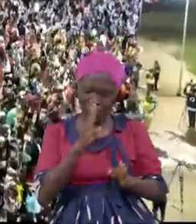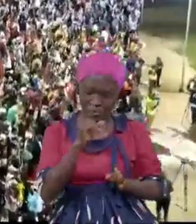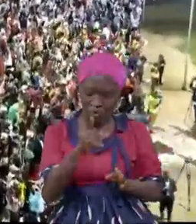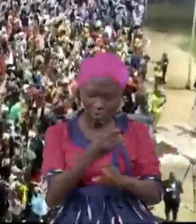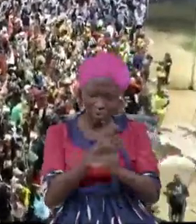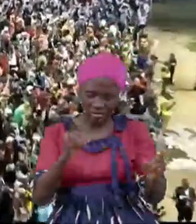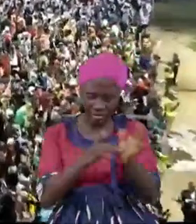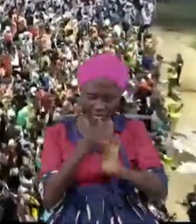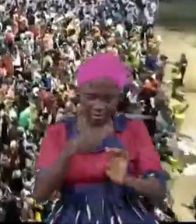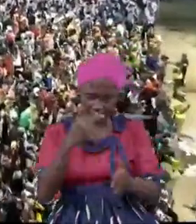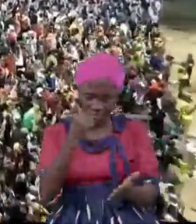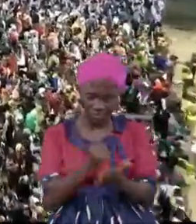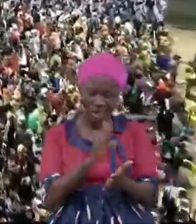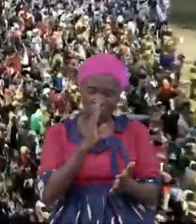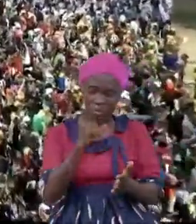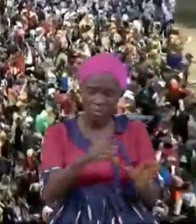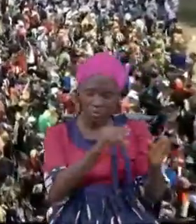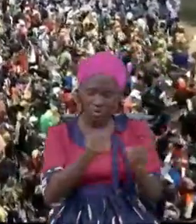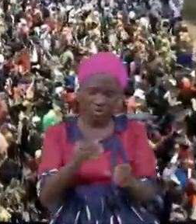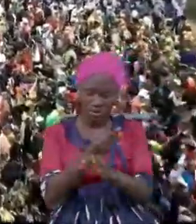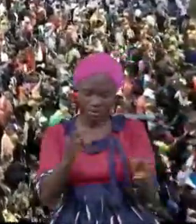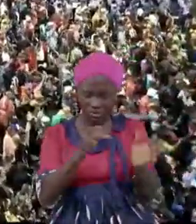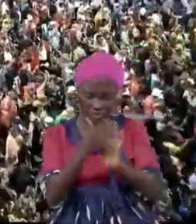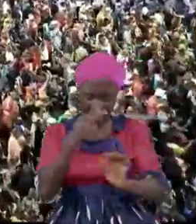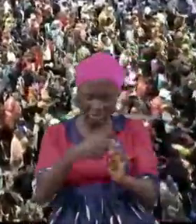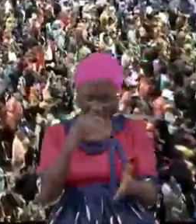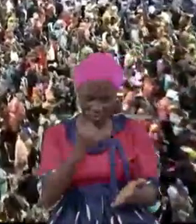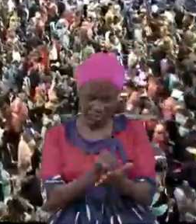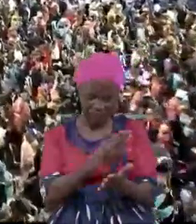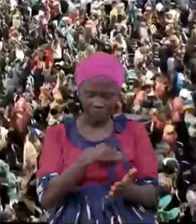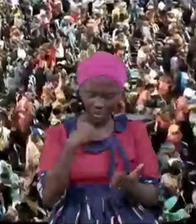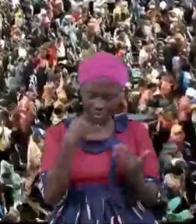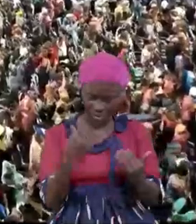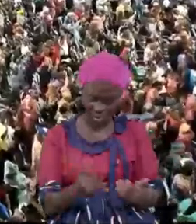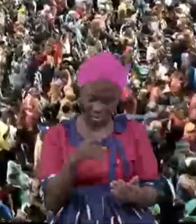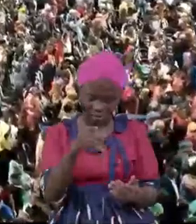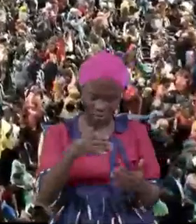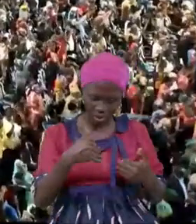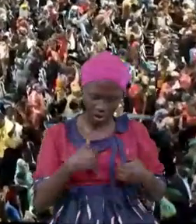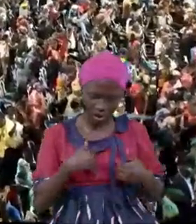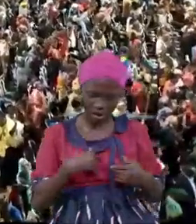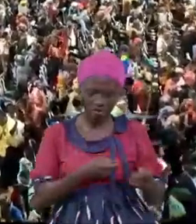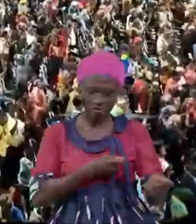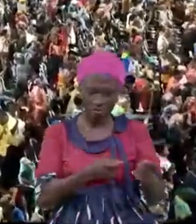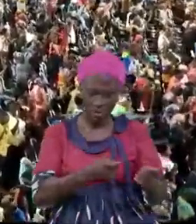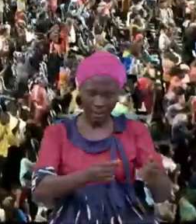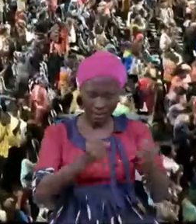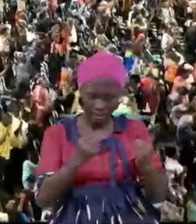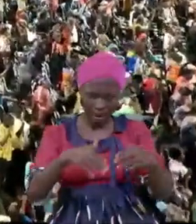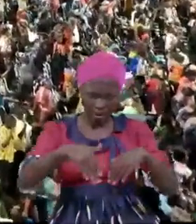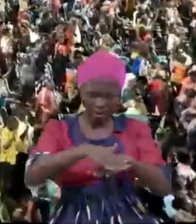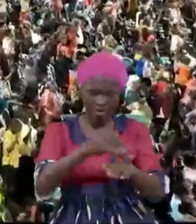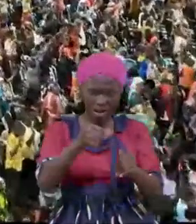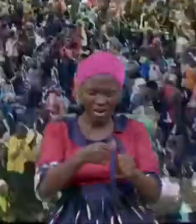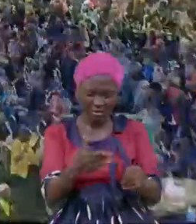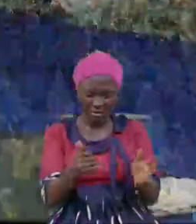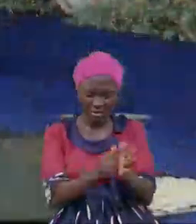free. And now you have dominion over everything that had that dominion over your life